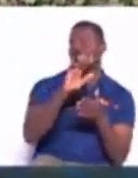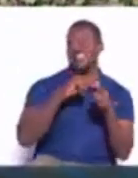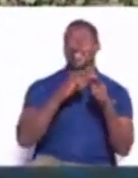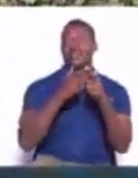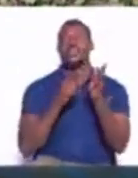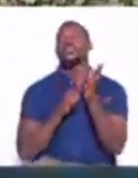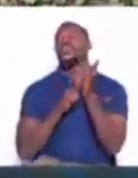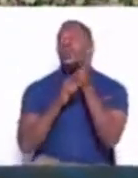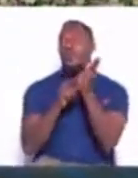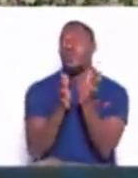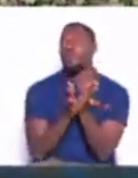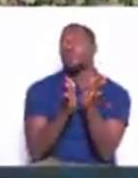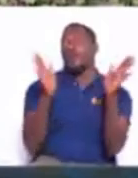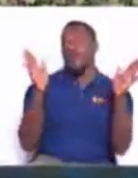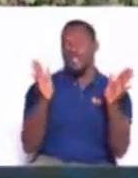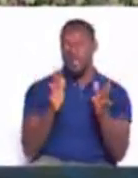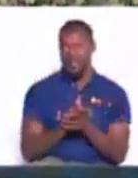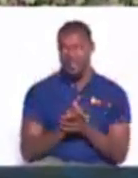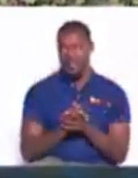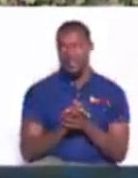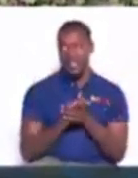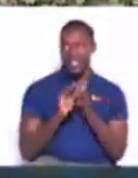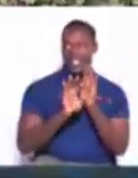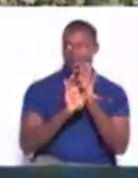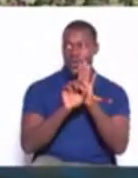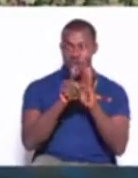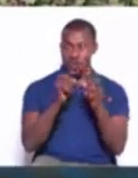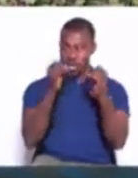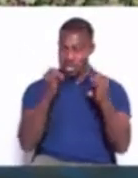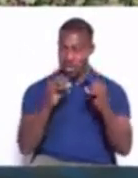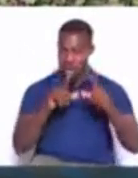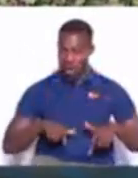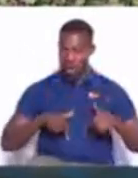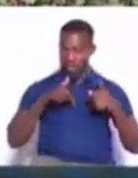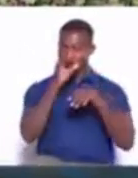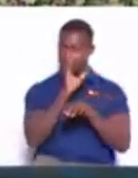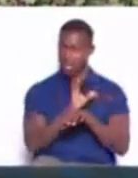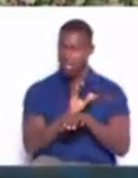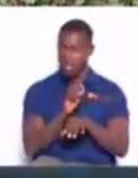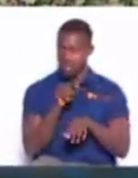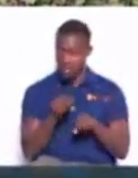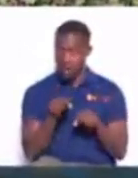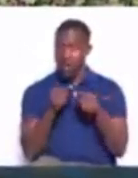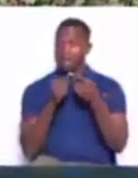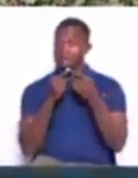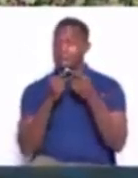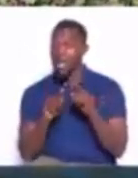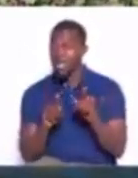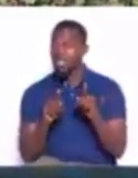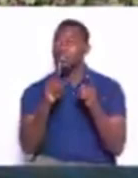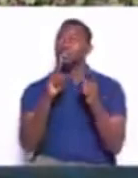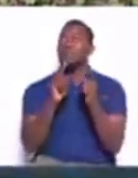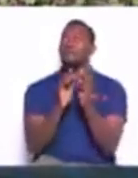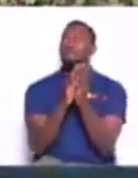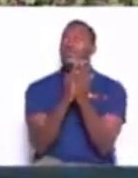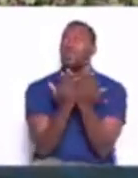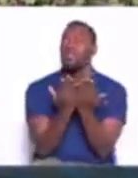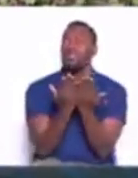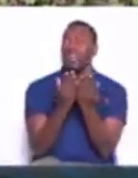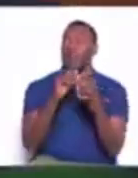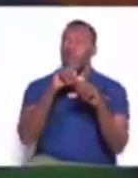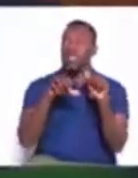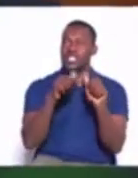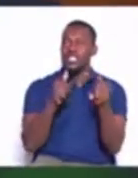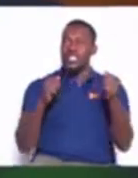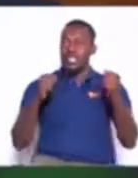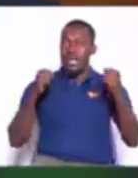the New Life Church and you have not yet received a copy of your book, Great Controversy,